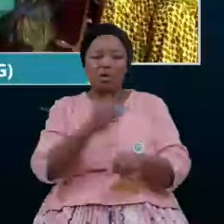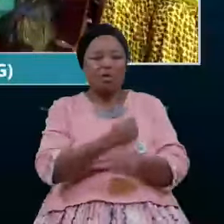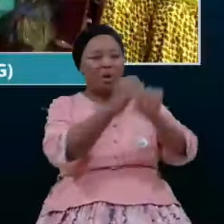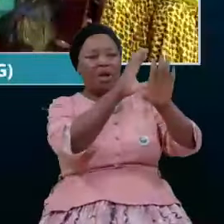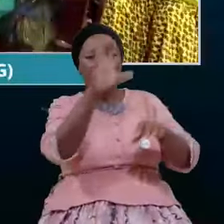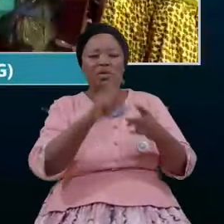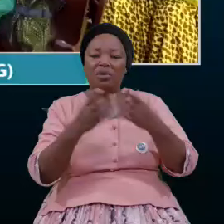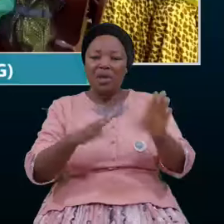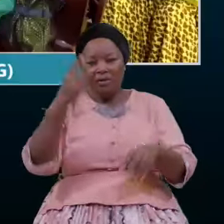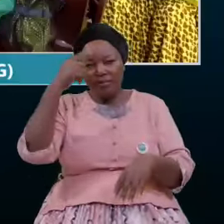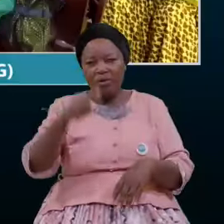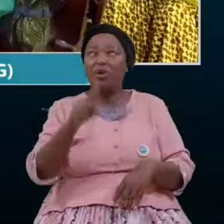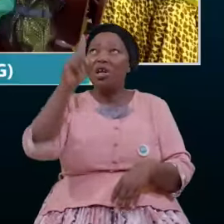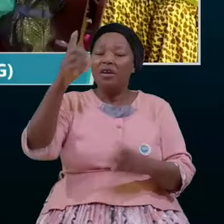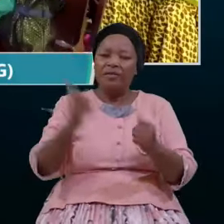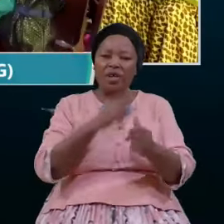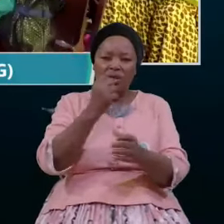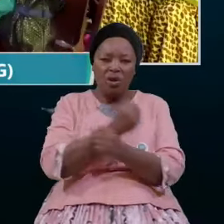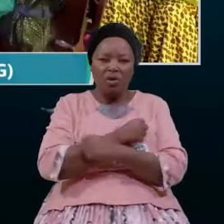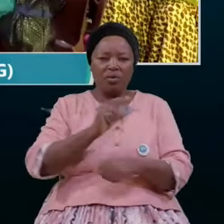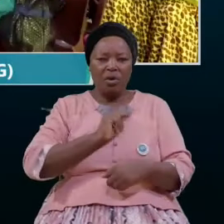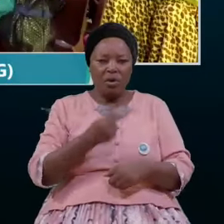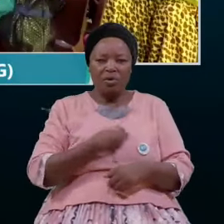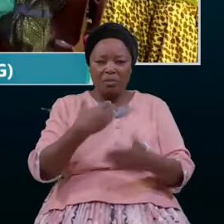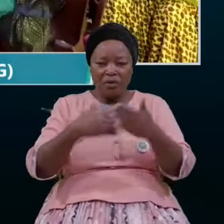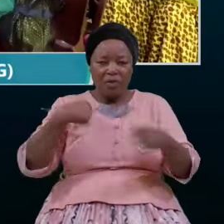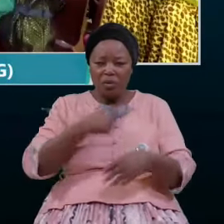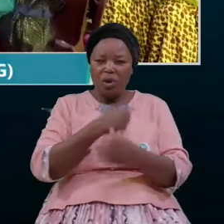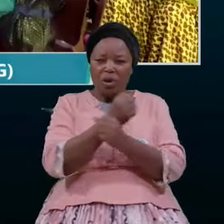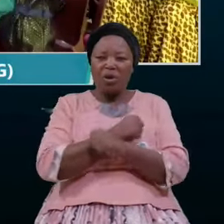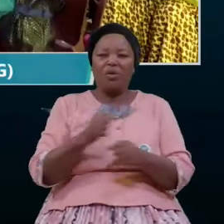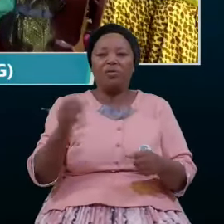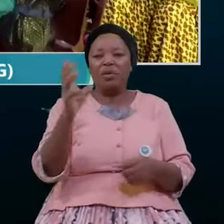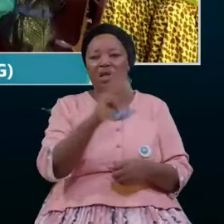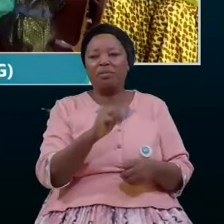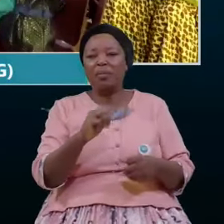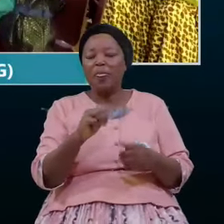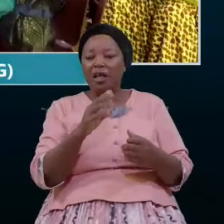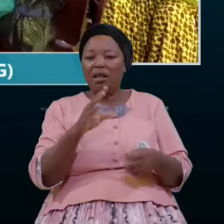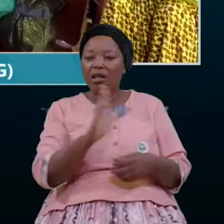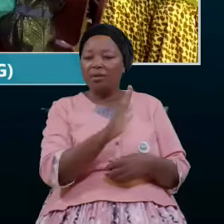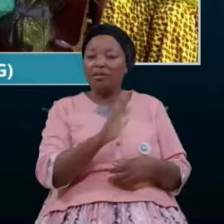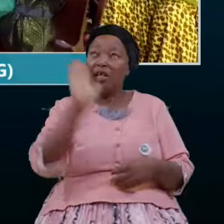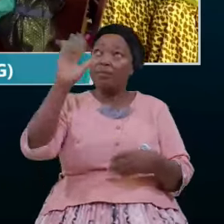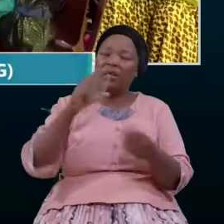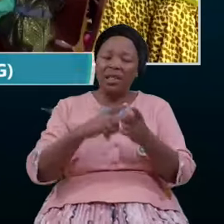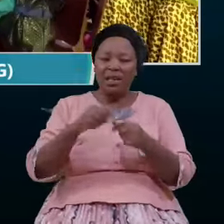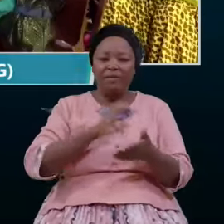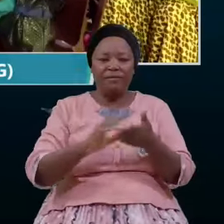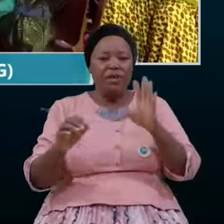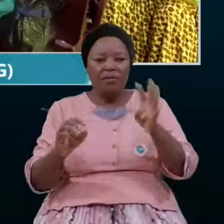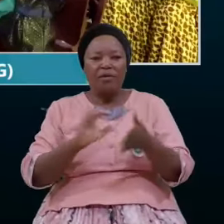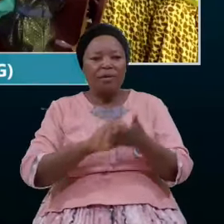before we now love him. He loves you too. Look at verse 4. In verse 4, it says, when Jesus had